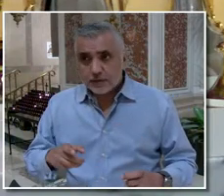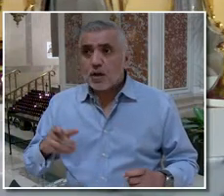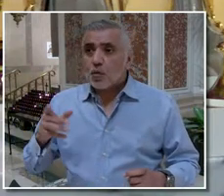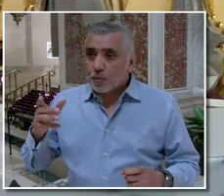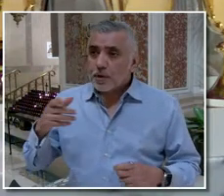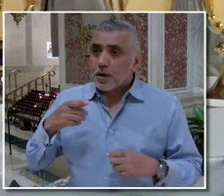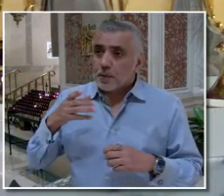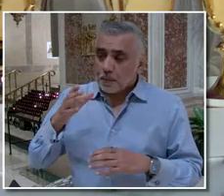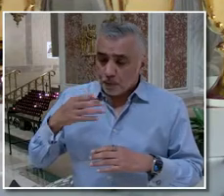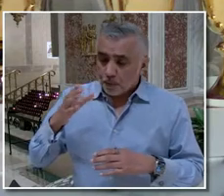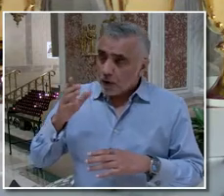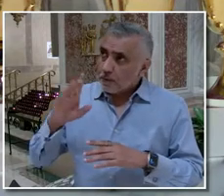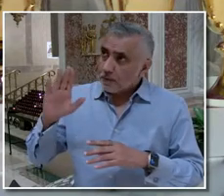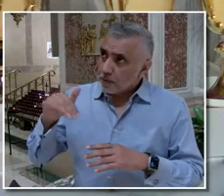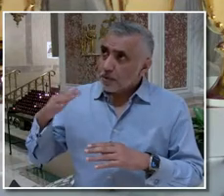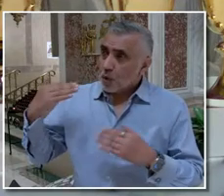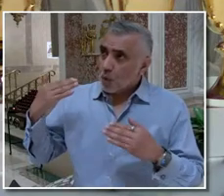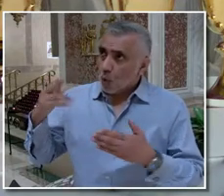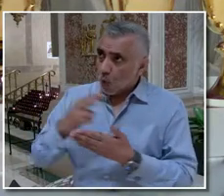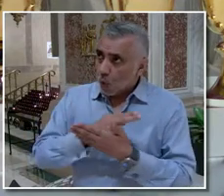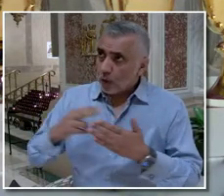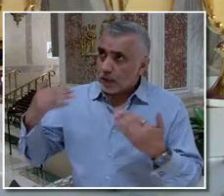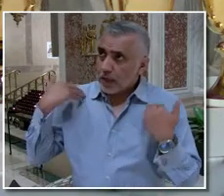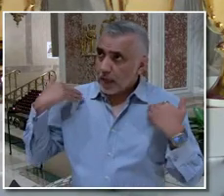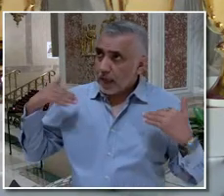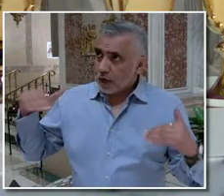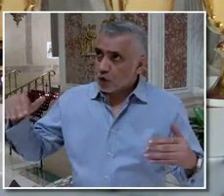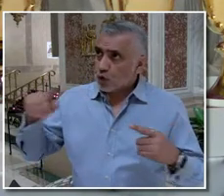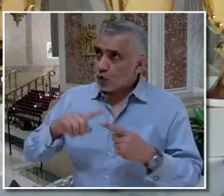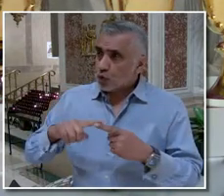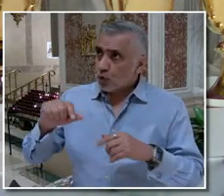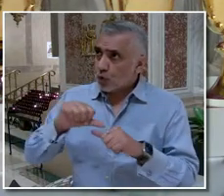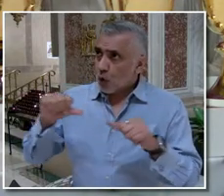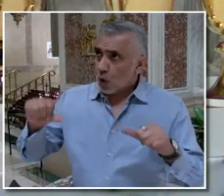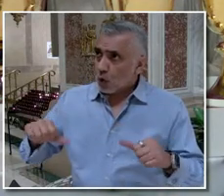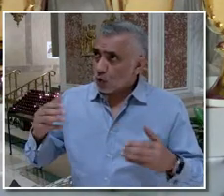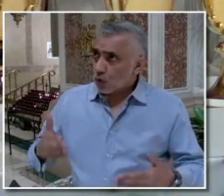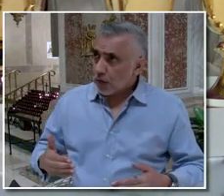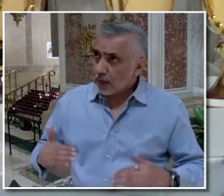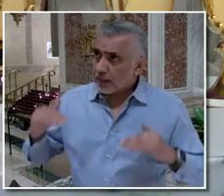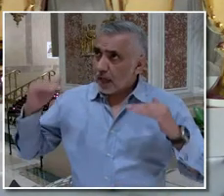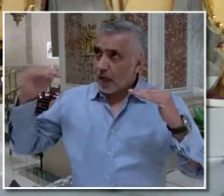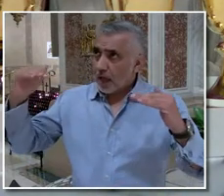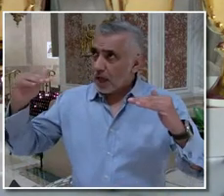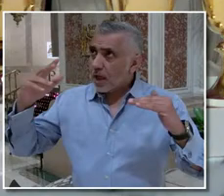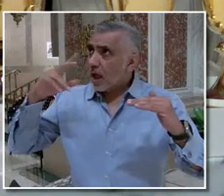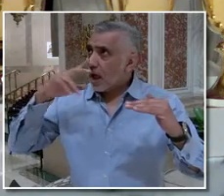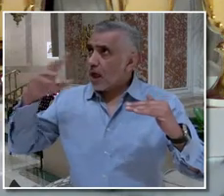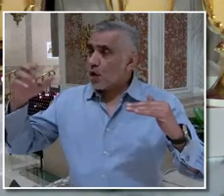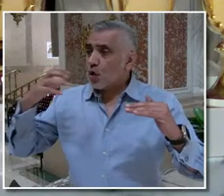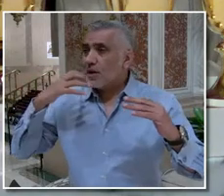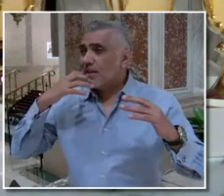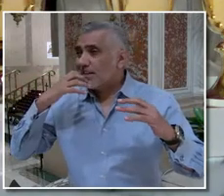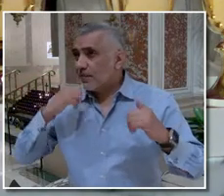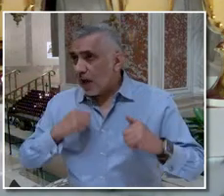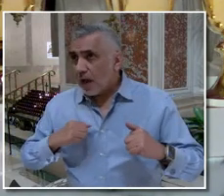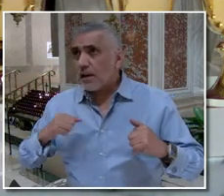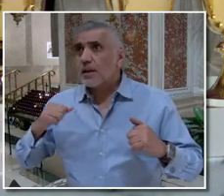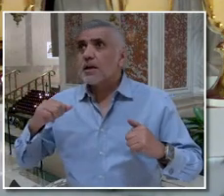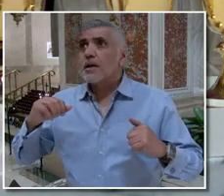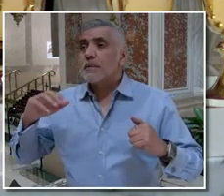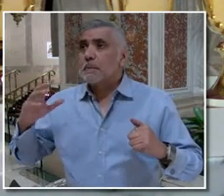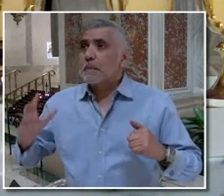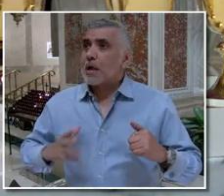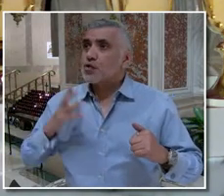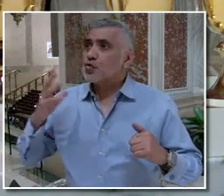the hands of your holy angel to your altar on high, in the sight of your divine majesty, so